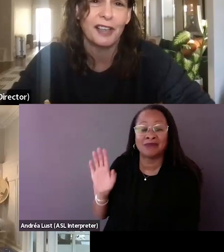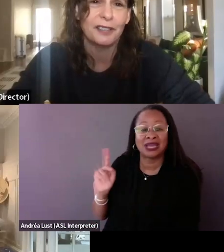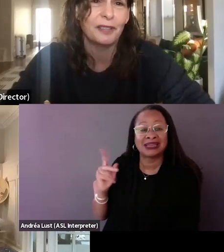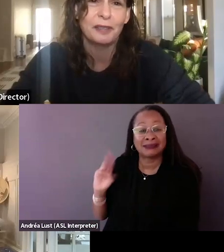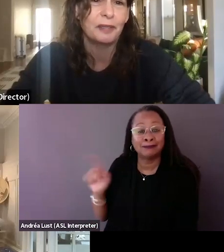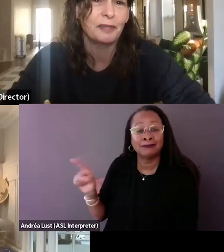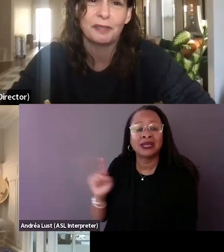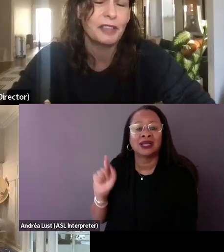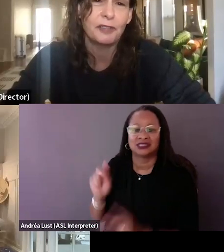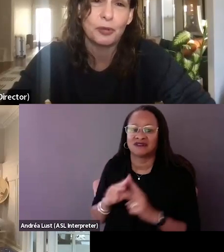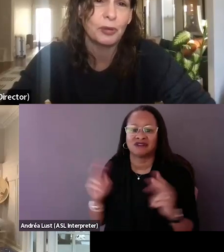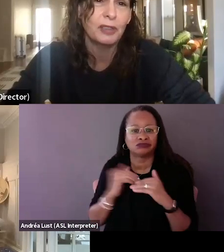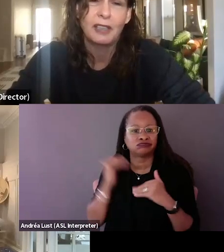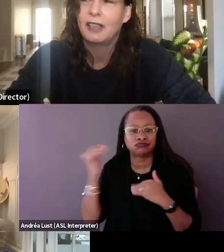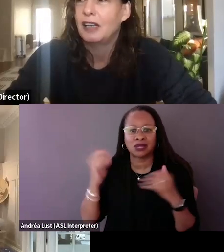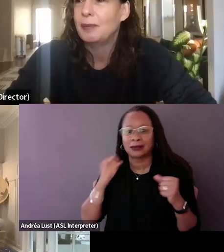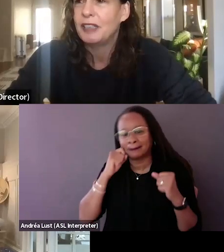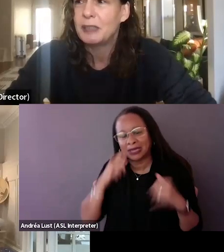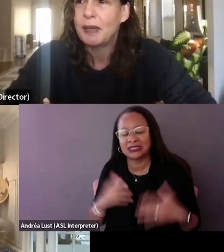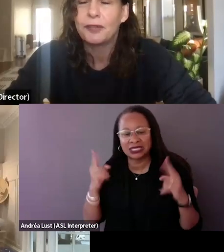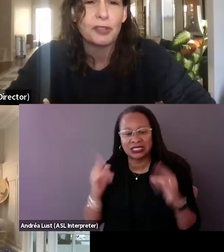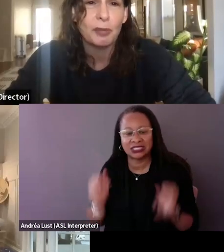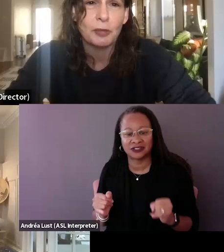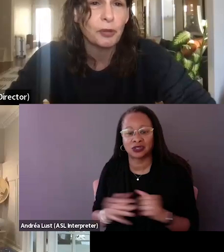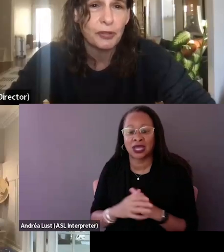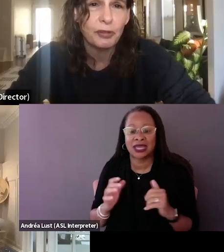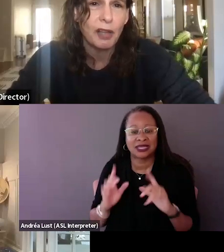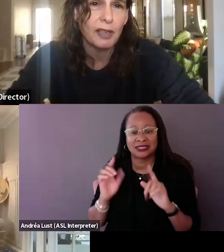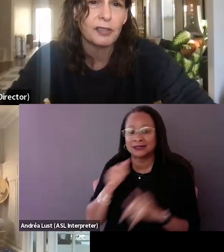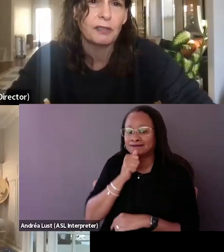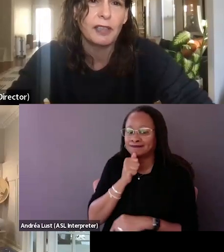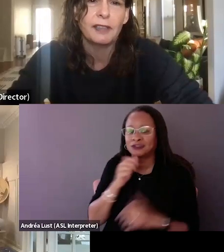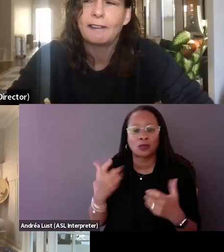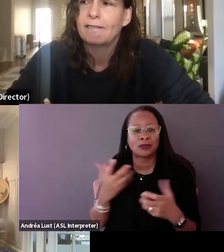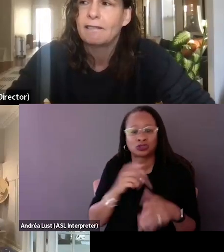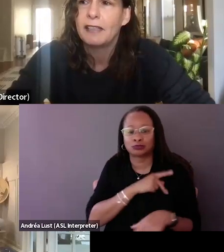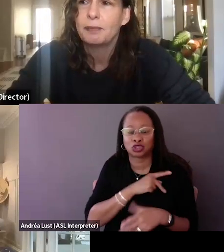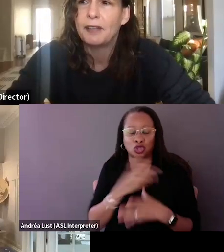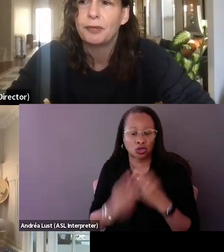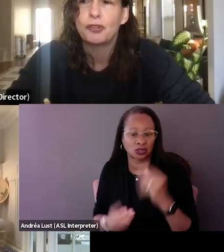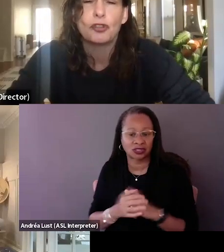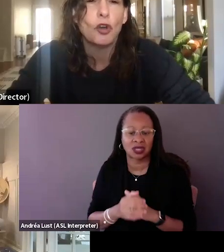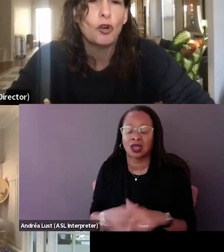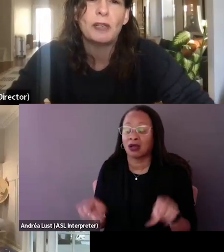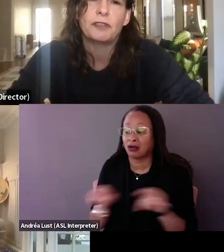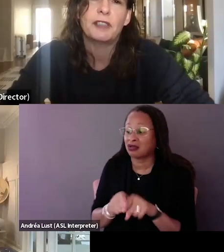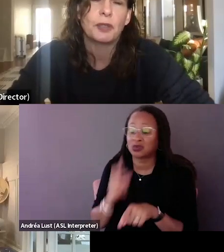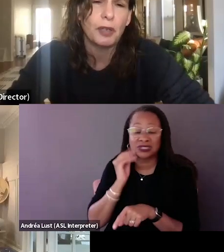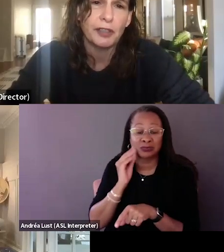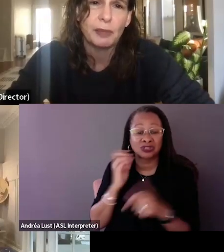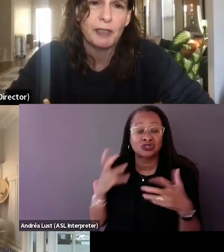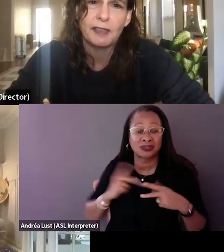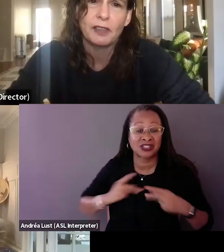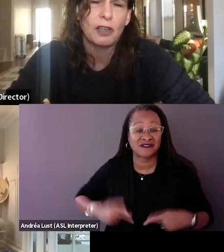extraordinary individual. I mean, he's been through so much personal loss, right? He's been through so much